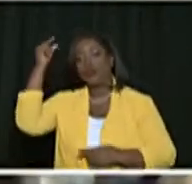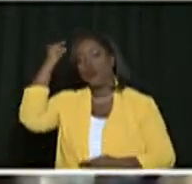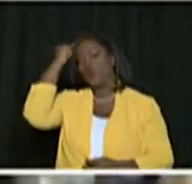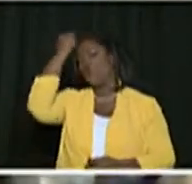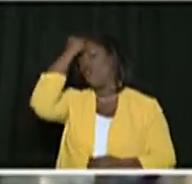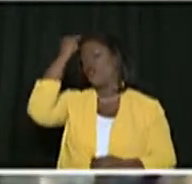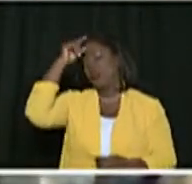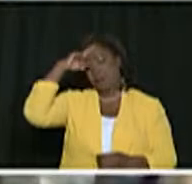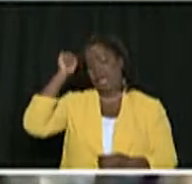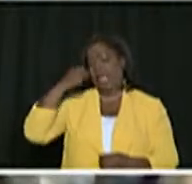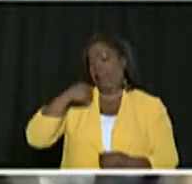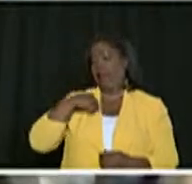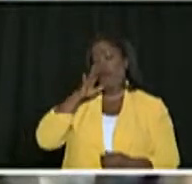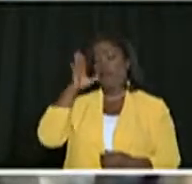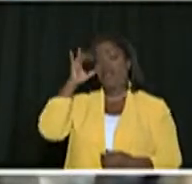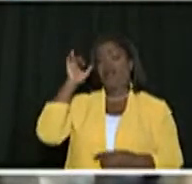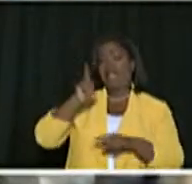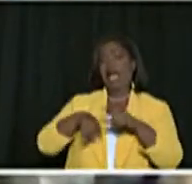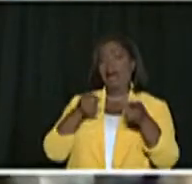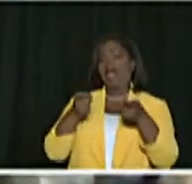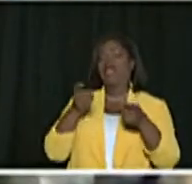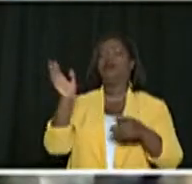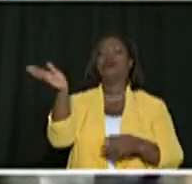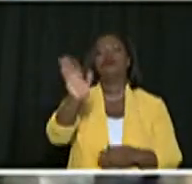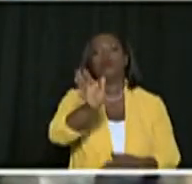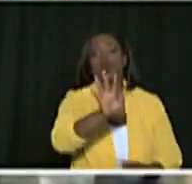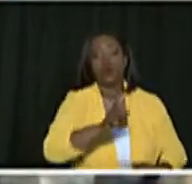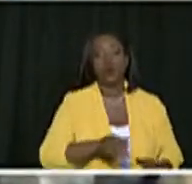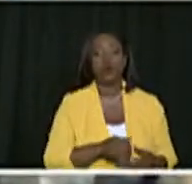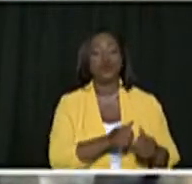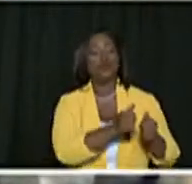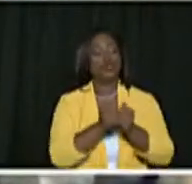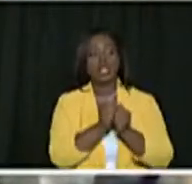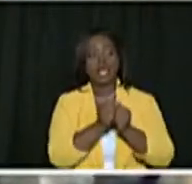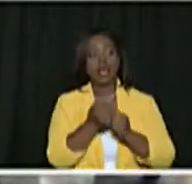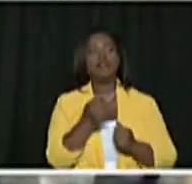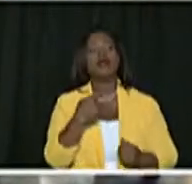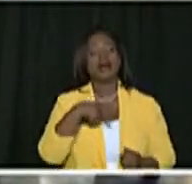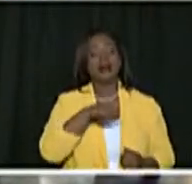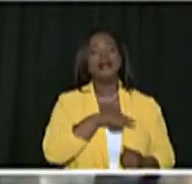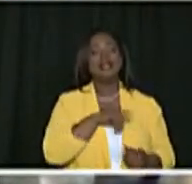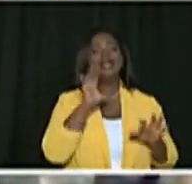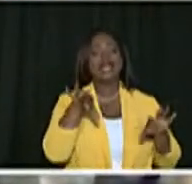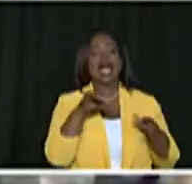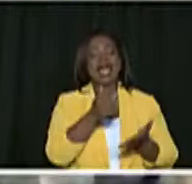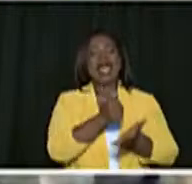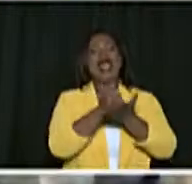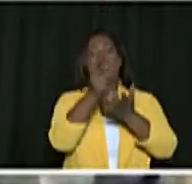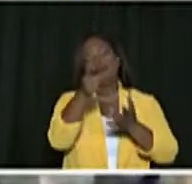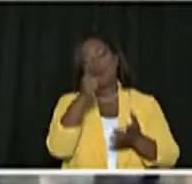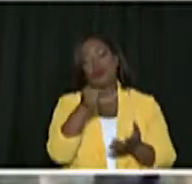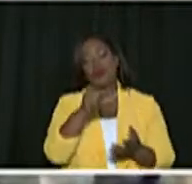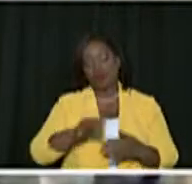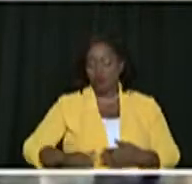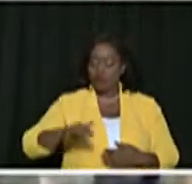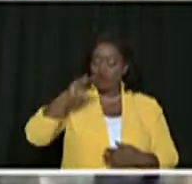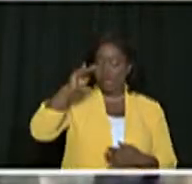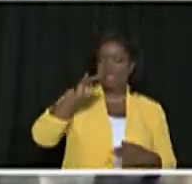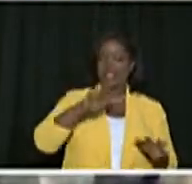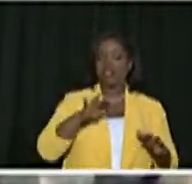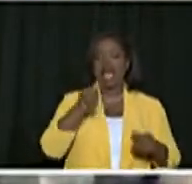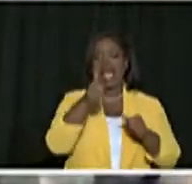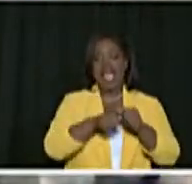your child, and together we can help you to rear this child. Every child deserves protection. They need to stay at